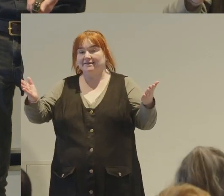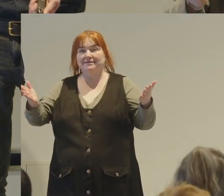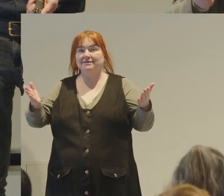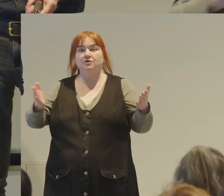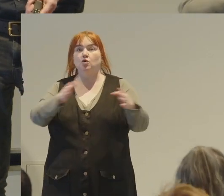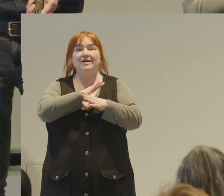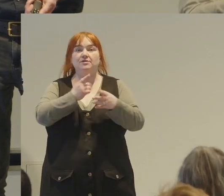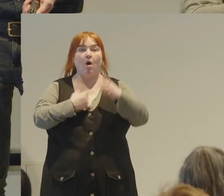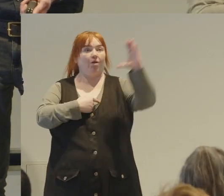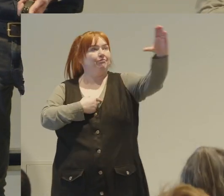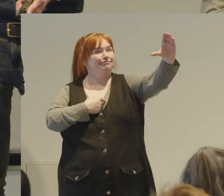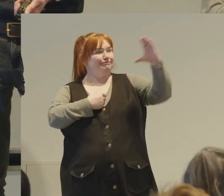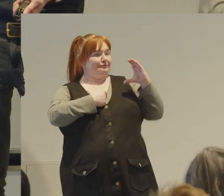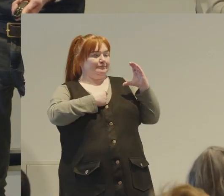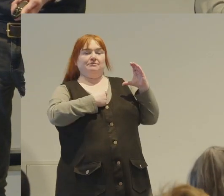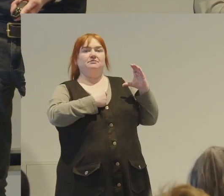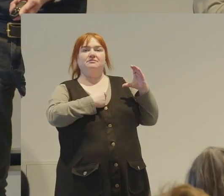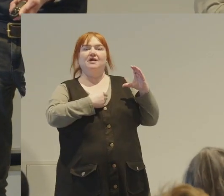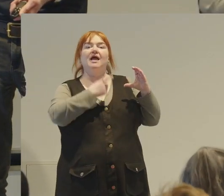it's easier to manage.